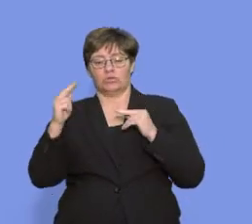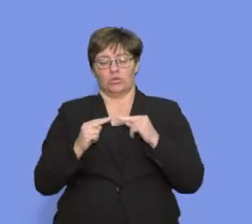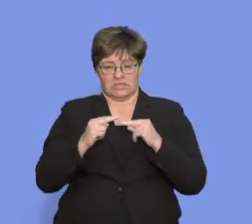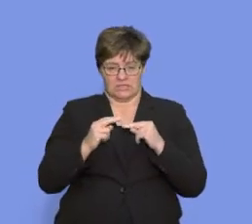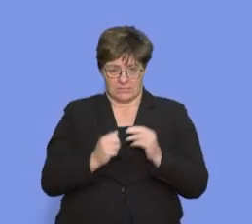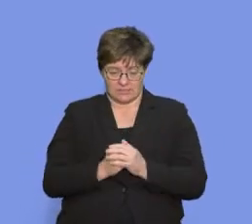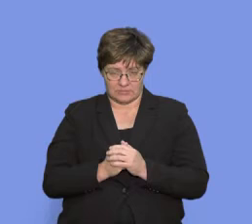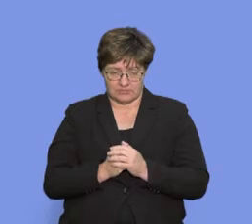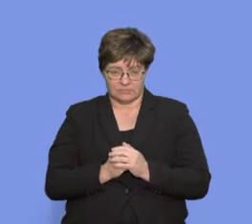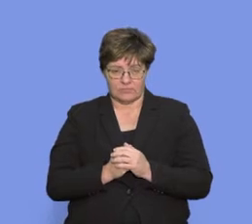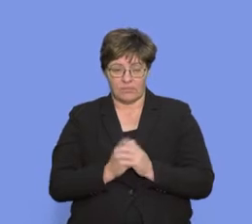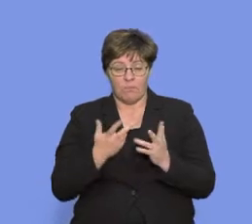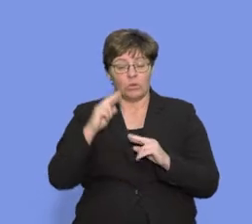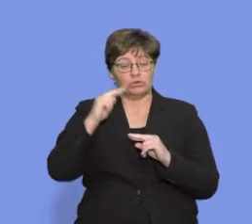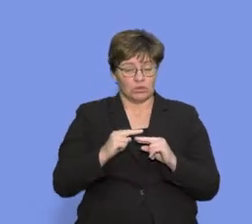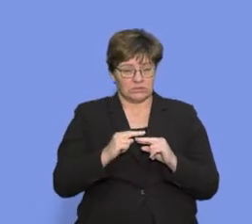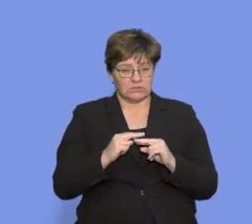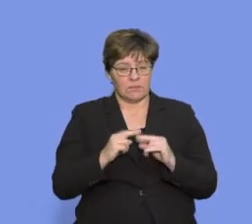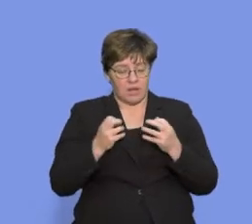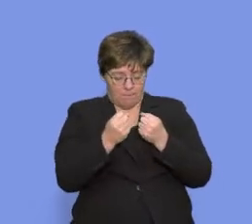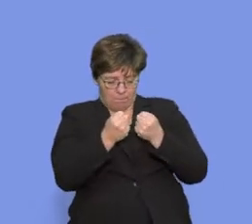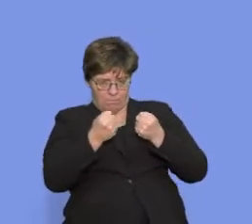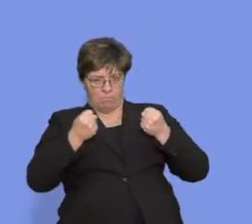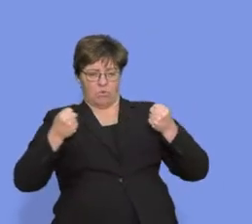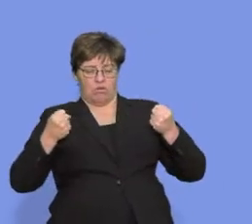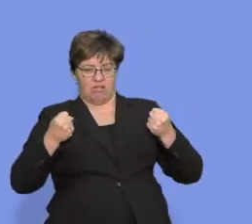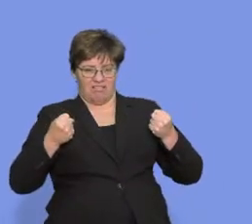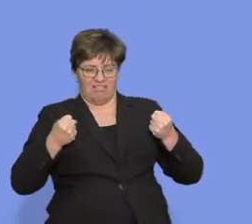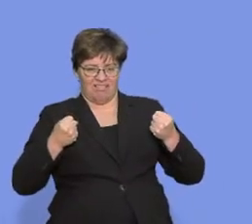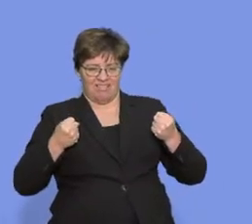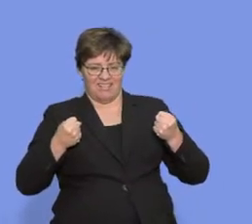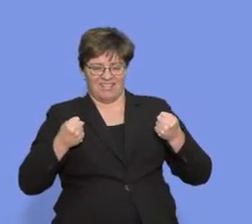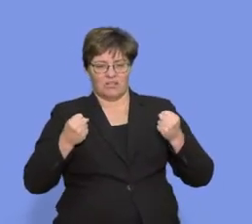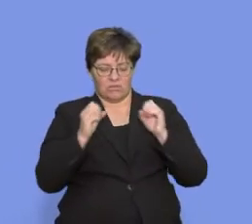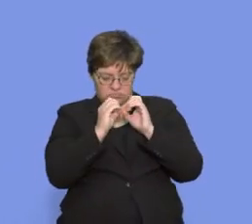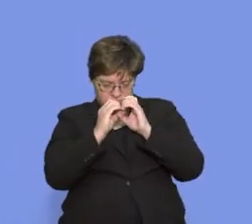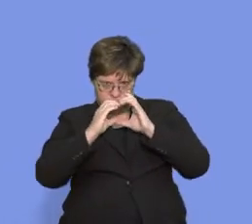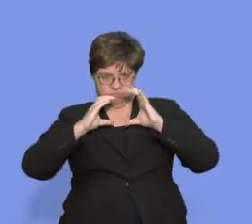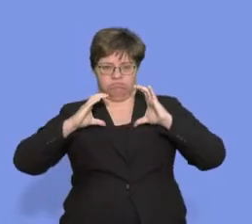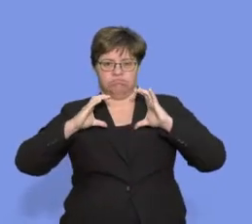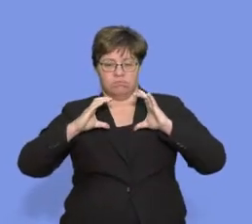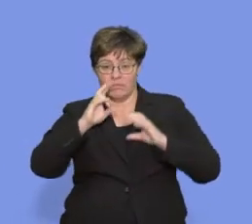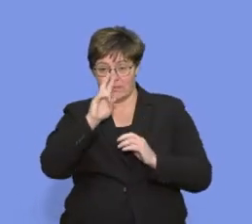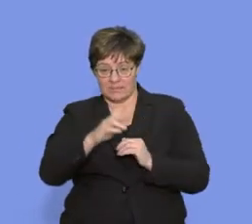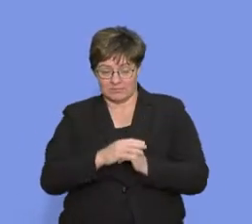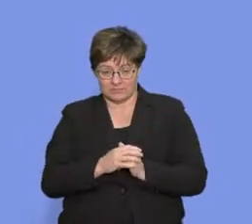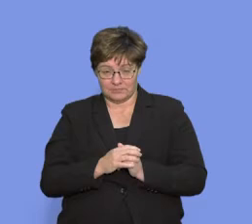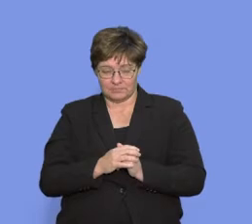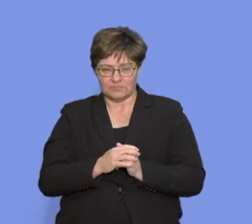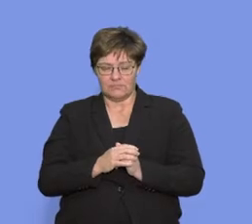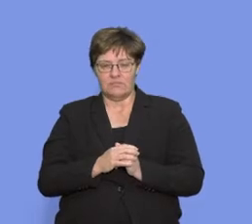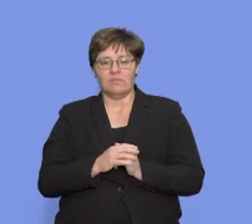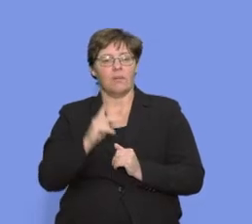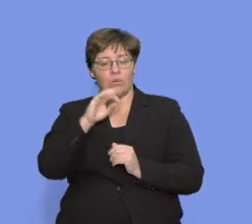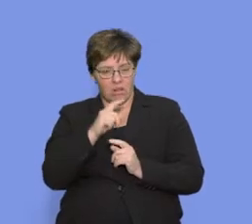shorter, right? They become shorter. And when they are shorter, they are pulling the inside of this iris outwards. Can you see?